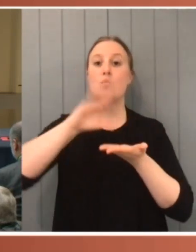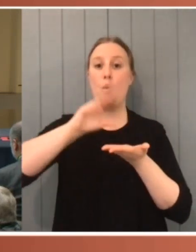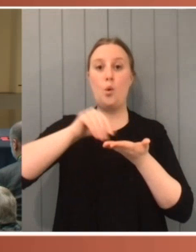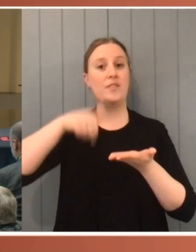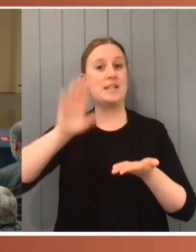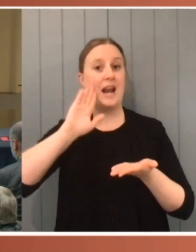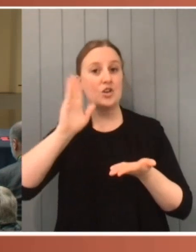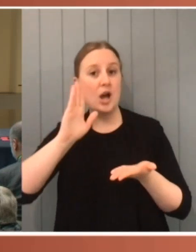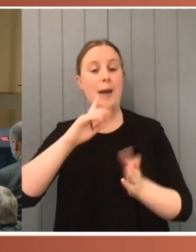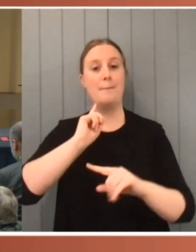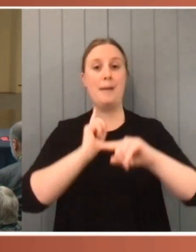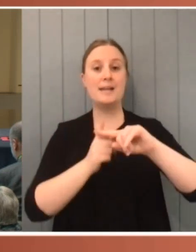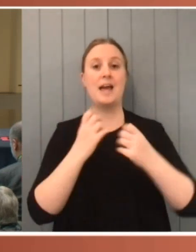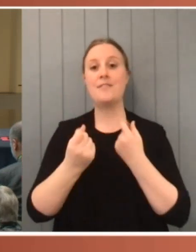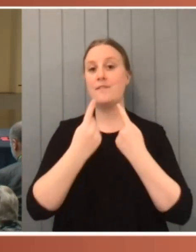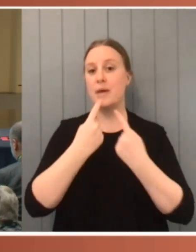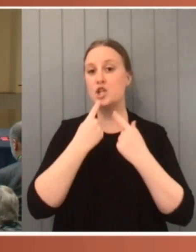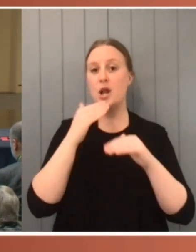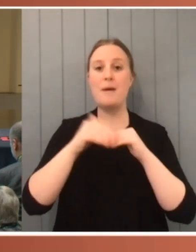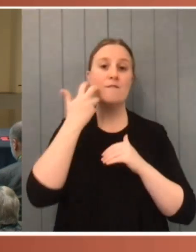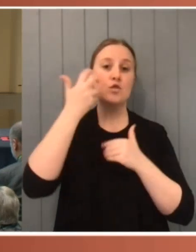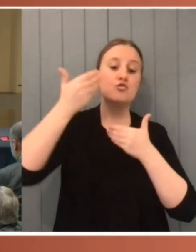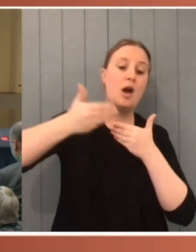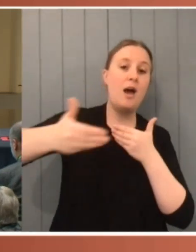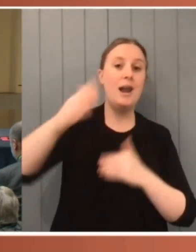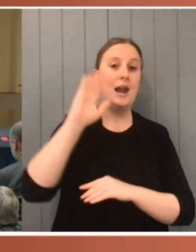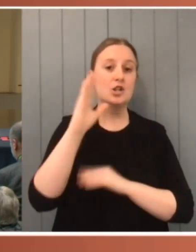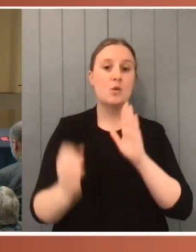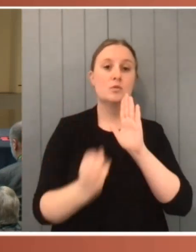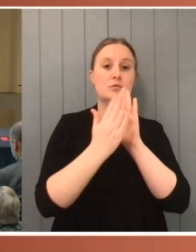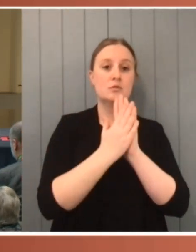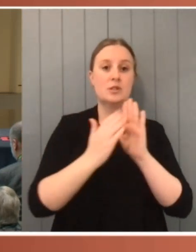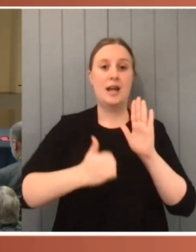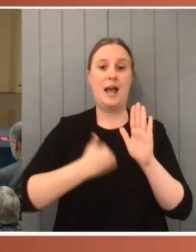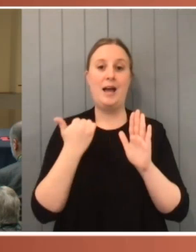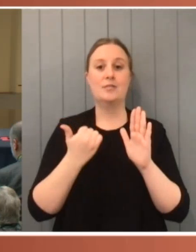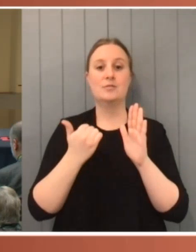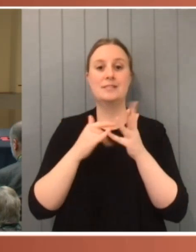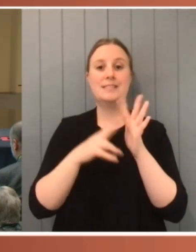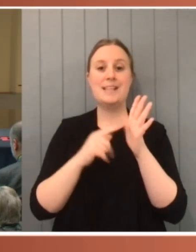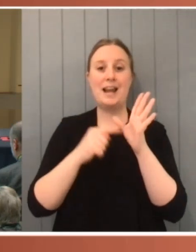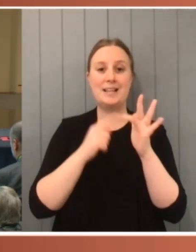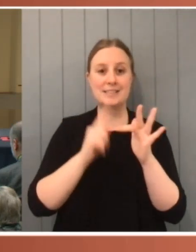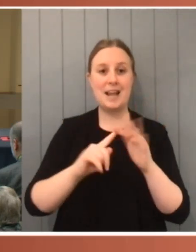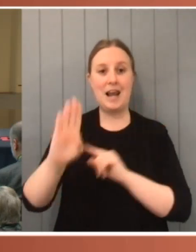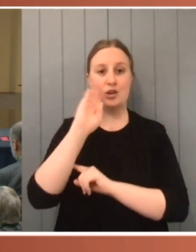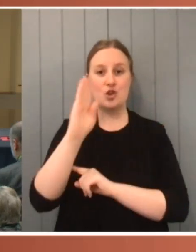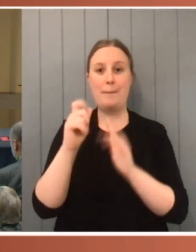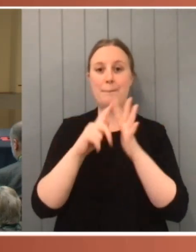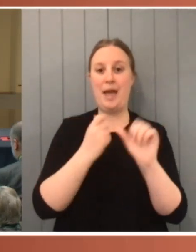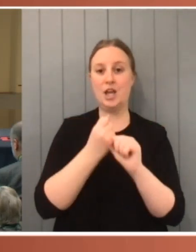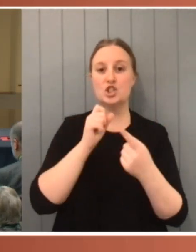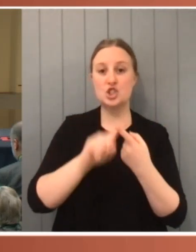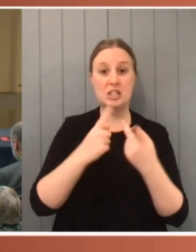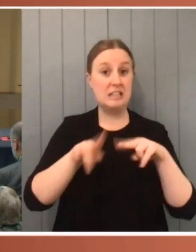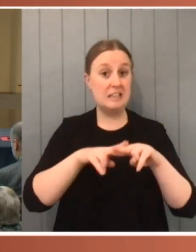available on the Senate Lecture Series page at aph.gov.au. If you aren't already subscribed, please sign up at the